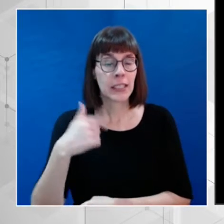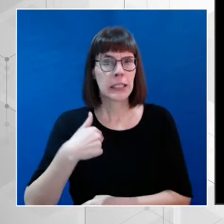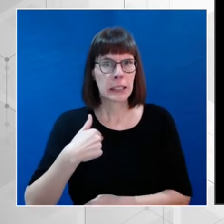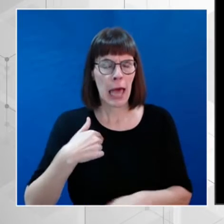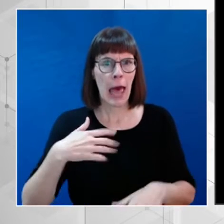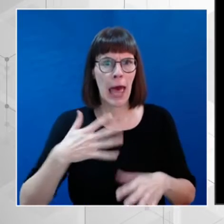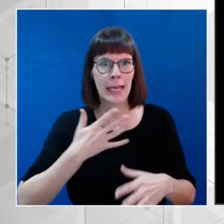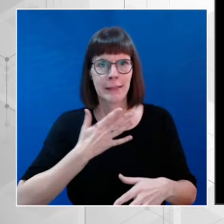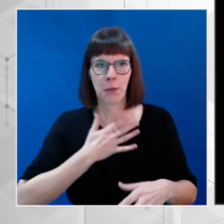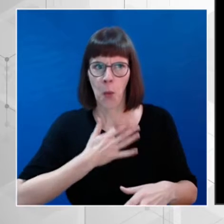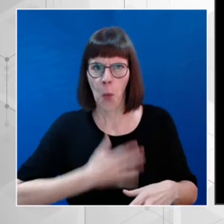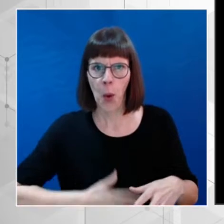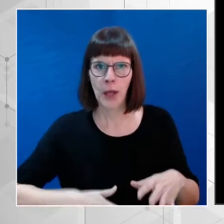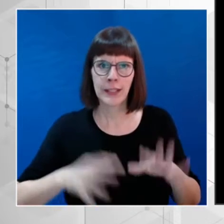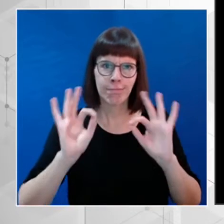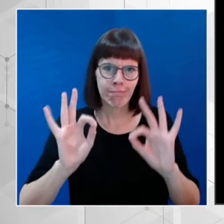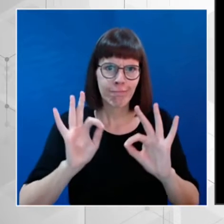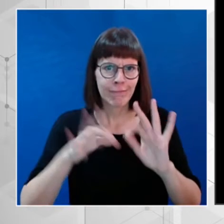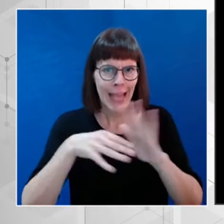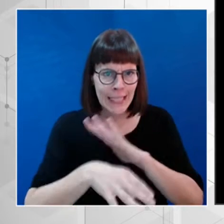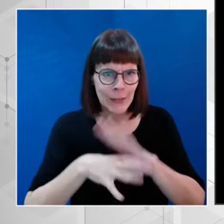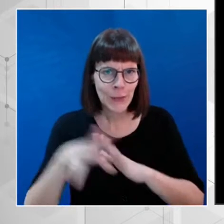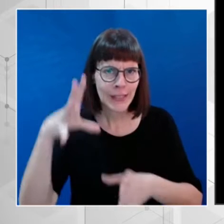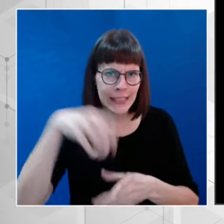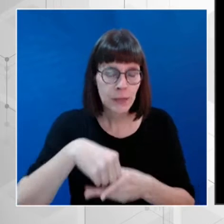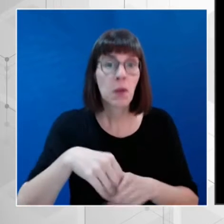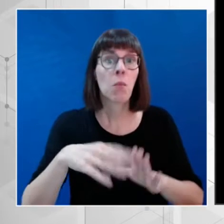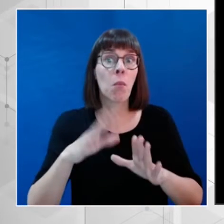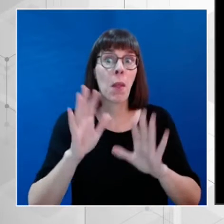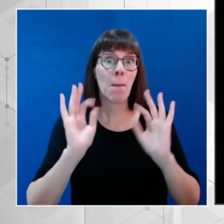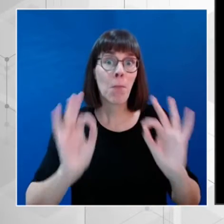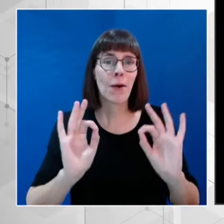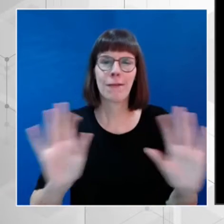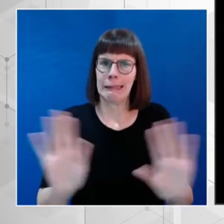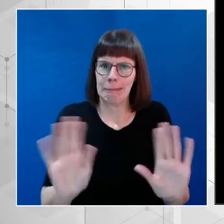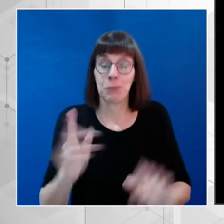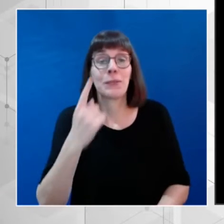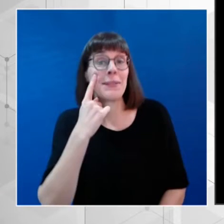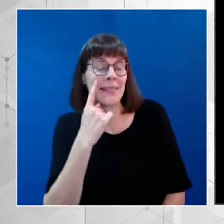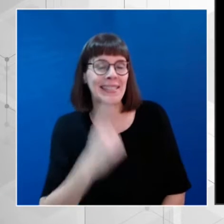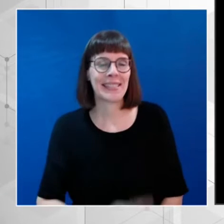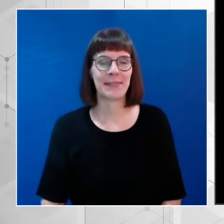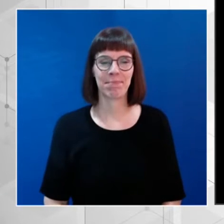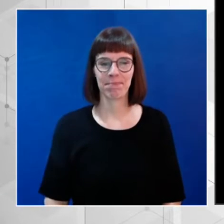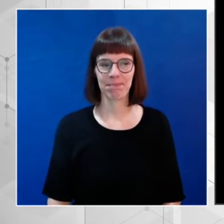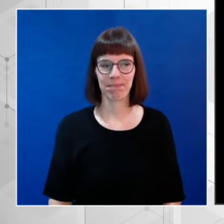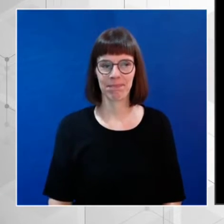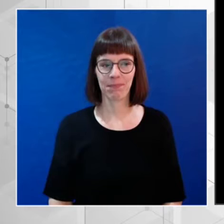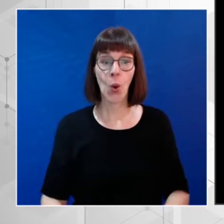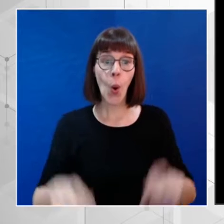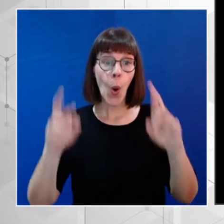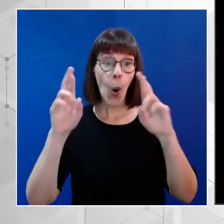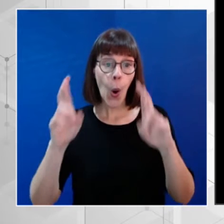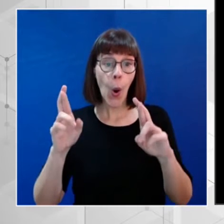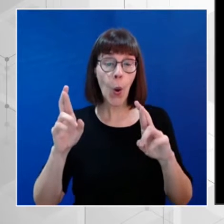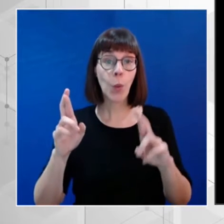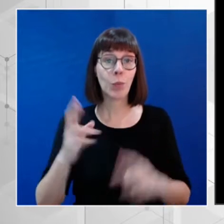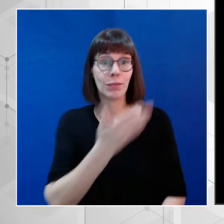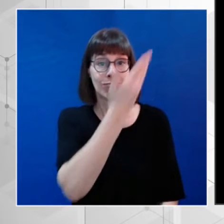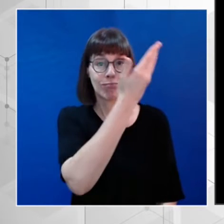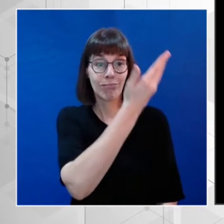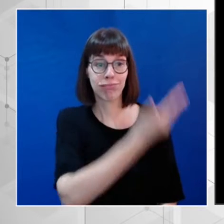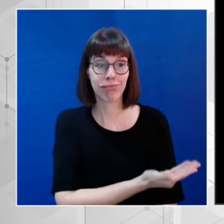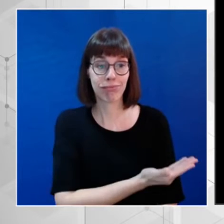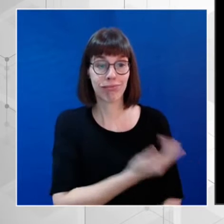inclusive and accessible. I apologize. Now let's see what I hope to cover. First, some intro